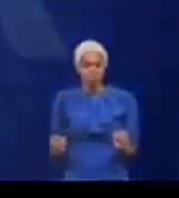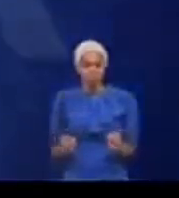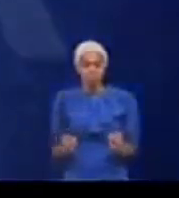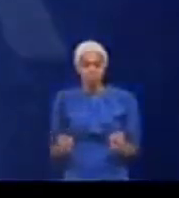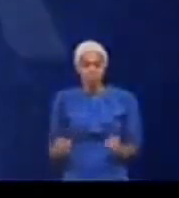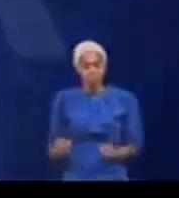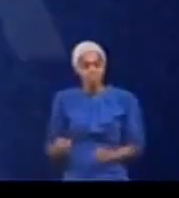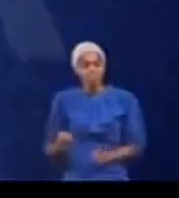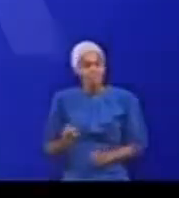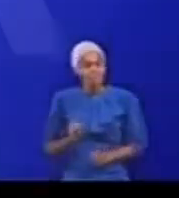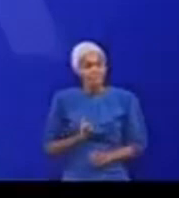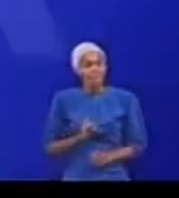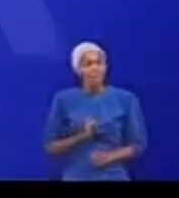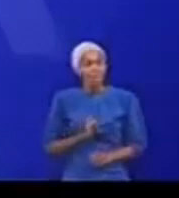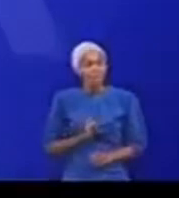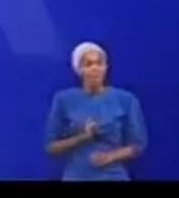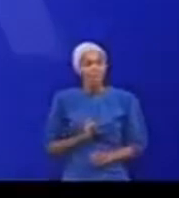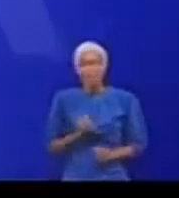shaking,